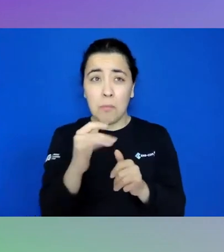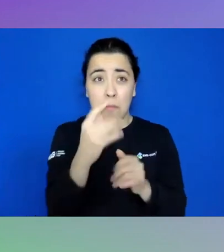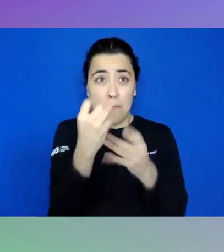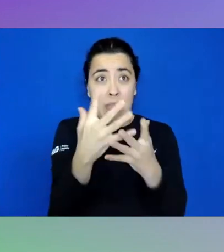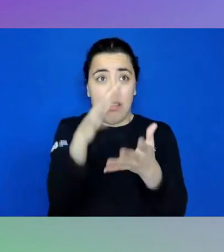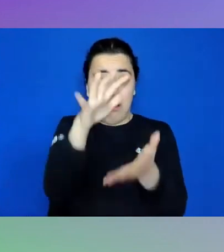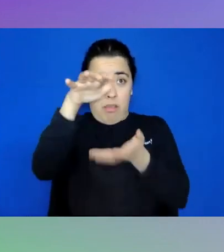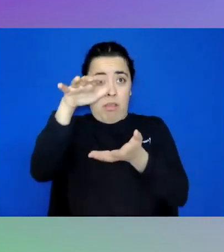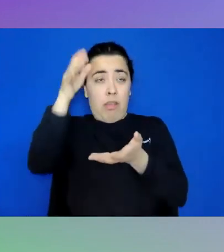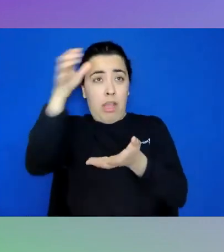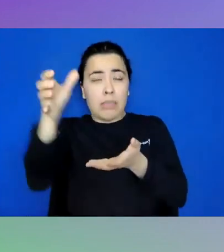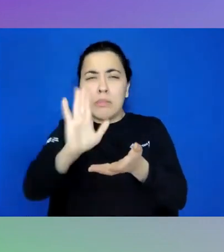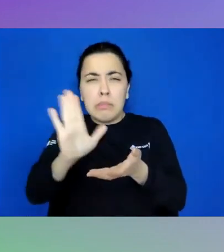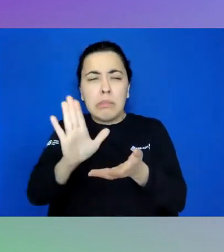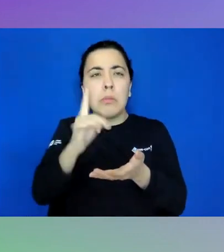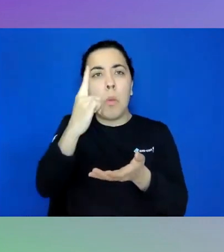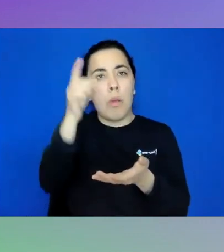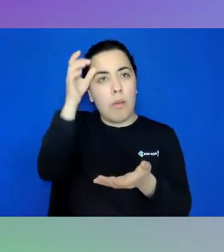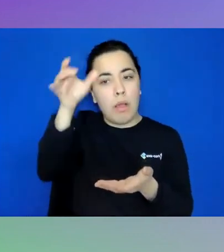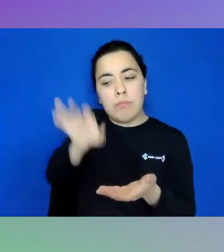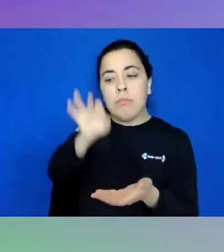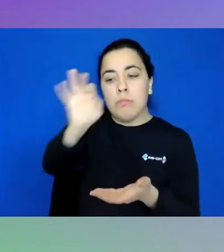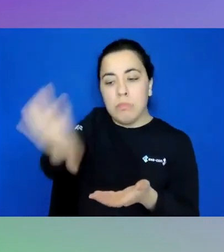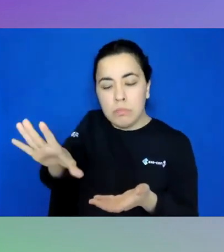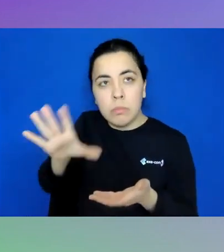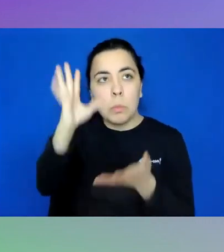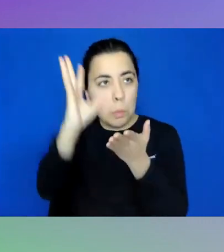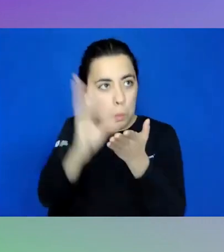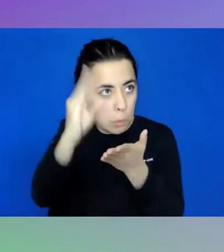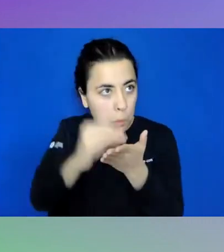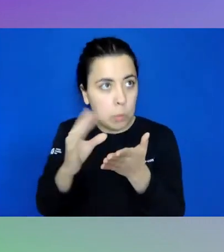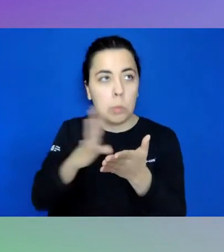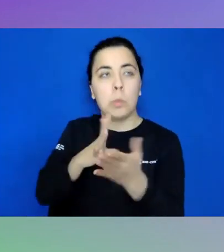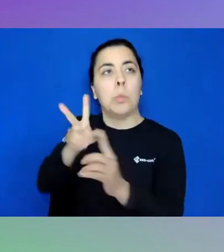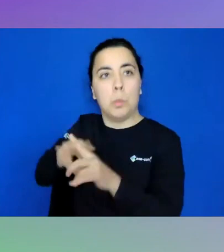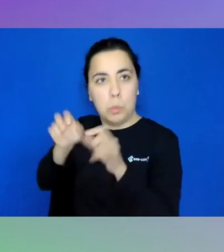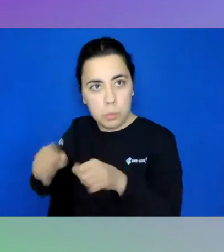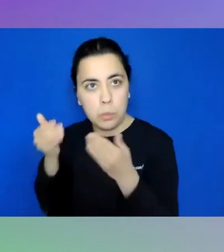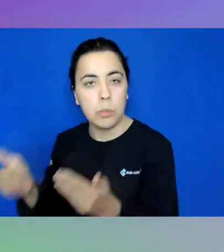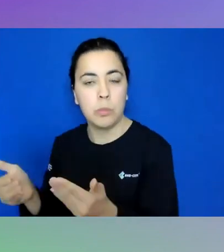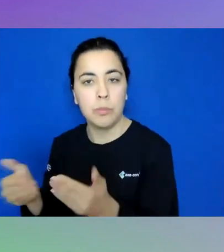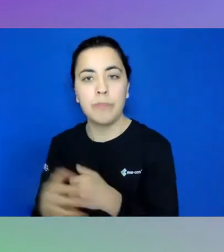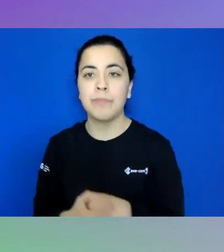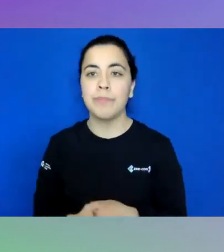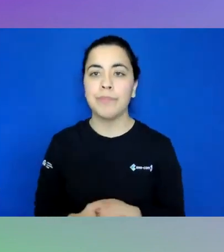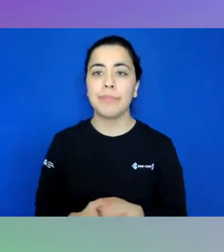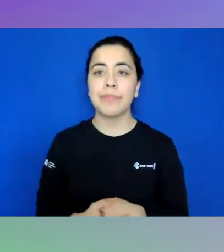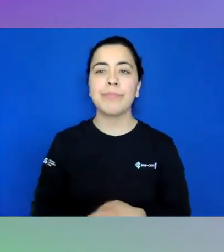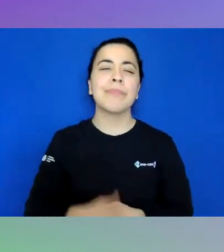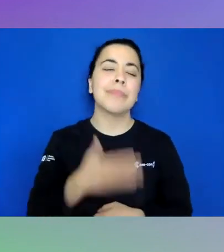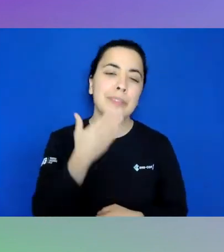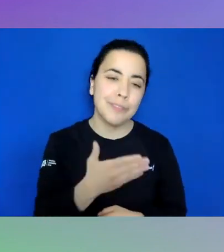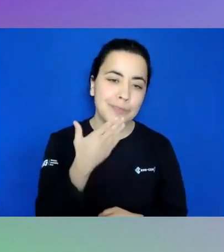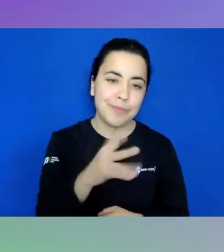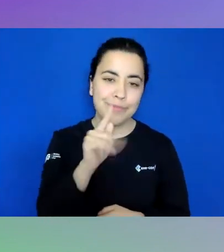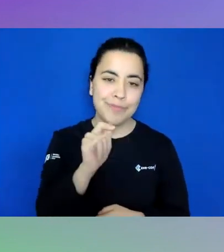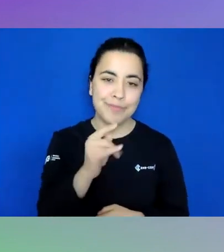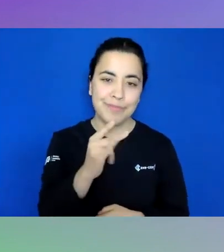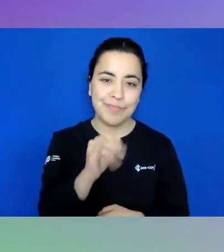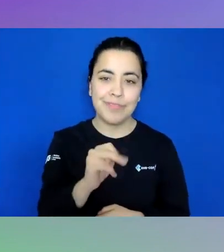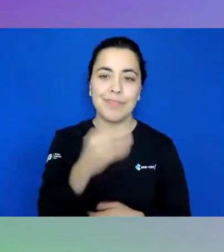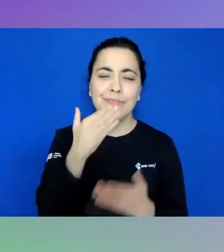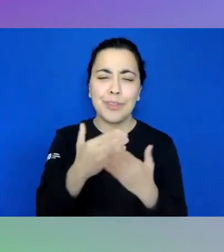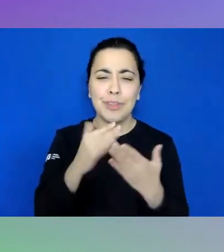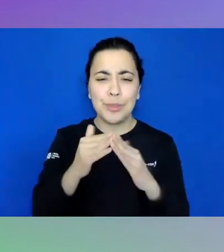All right. This puts us at the end. Thank you, Catherine. Thank you to the community who attended. Just to close this out, I want to